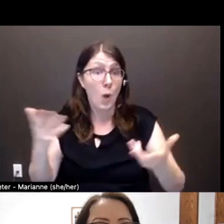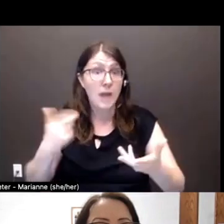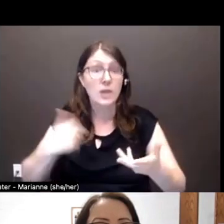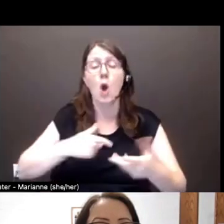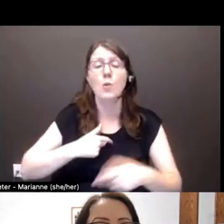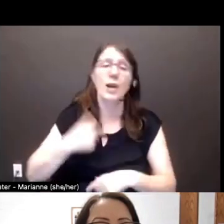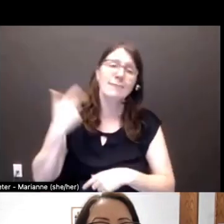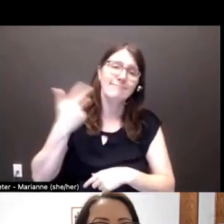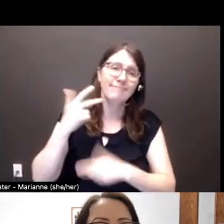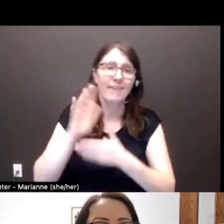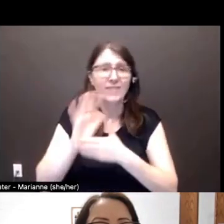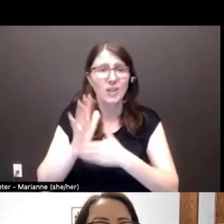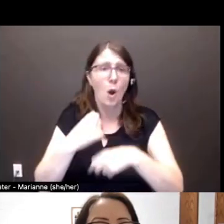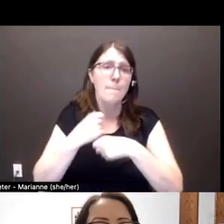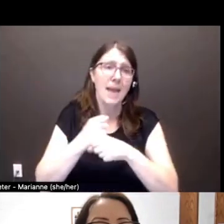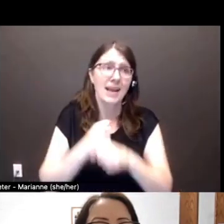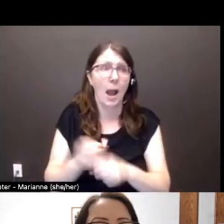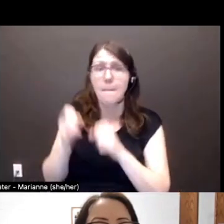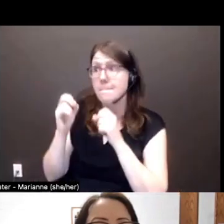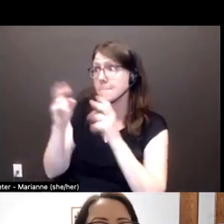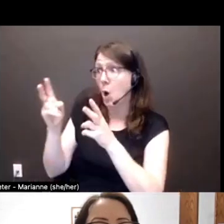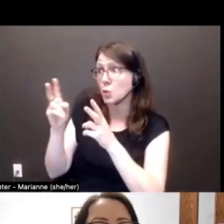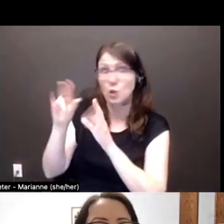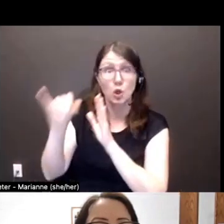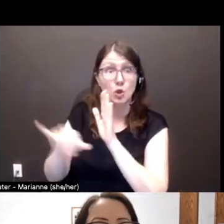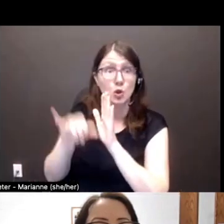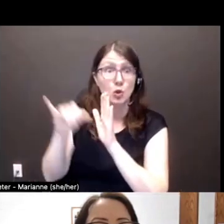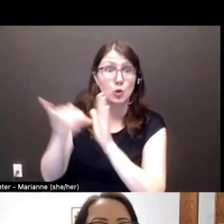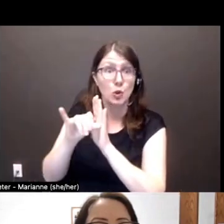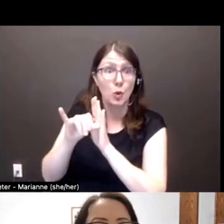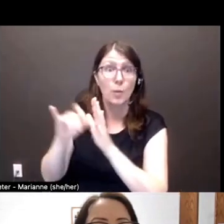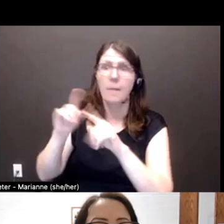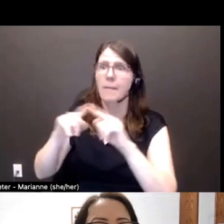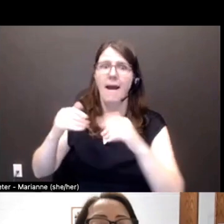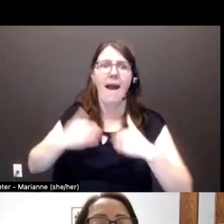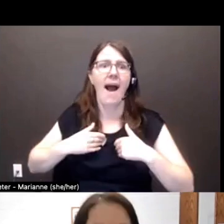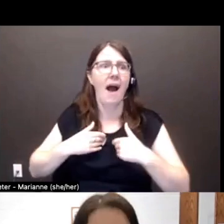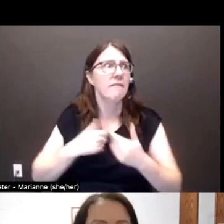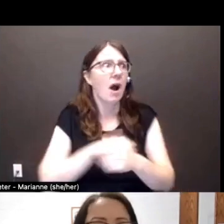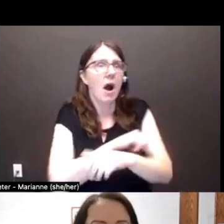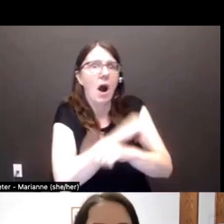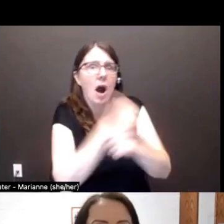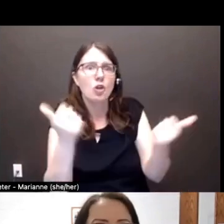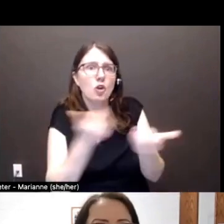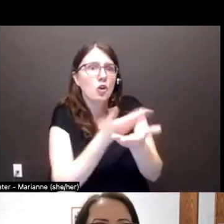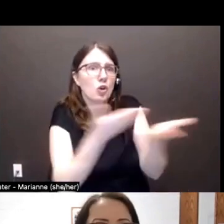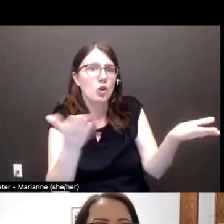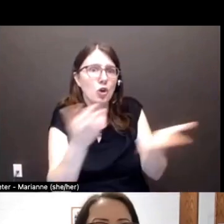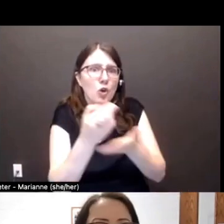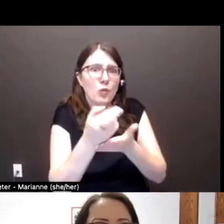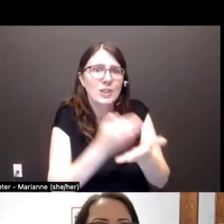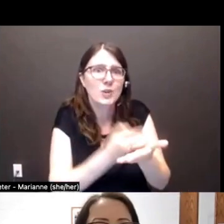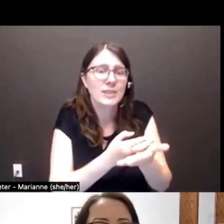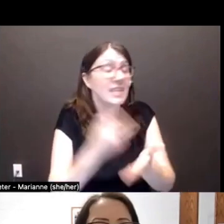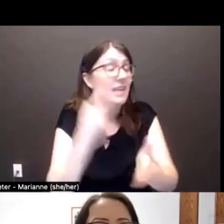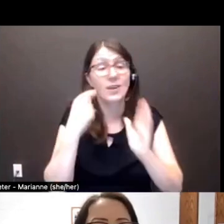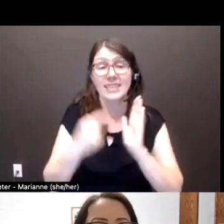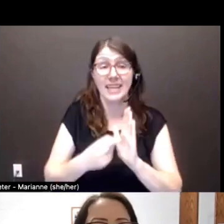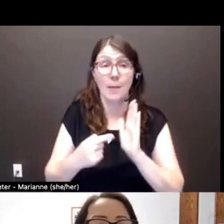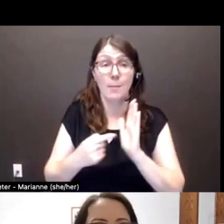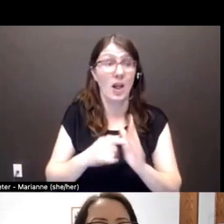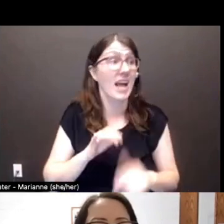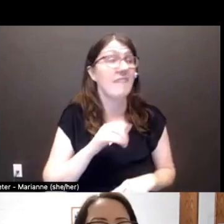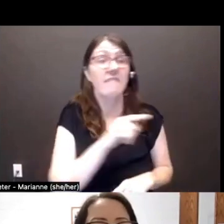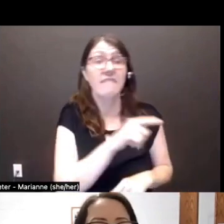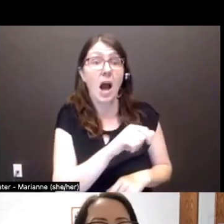YouTube, but there's so many other videos. Like we love Maxine's videos. We can add her videos to our playlist and it becomes part of